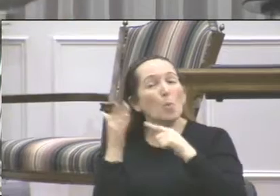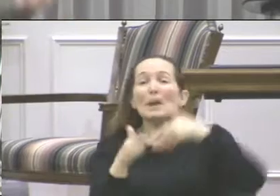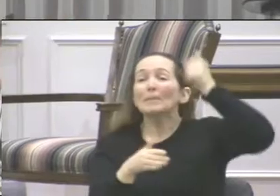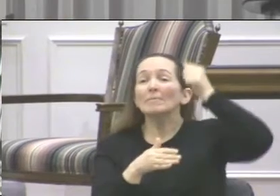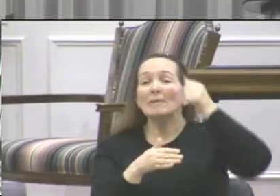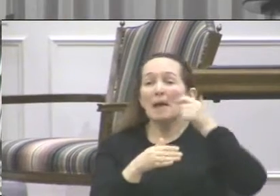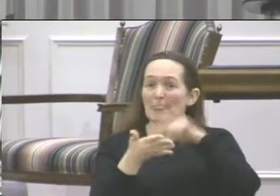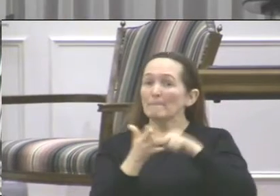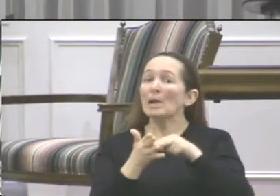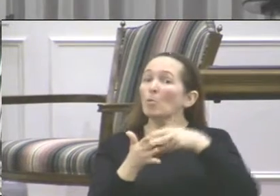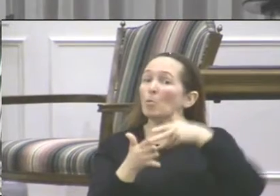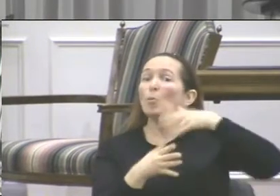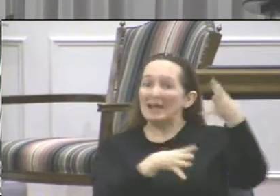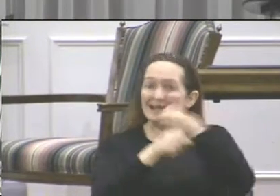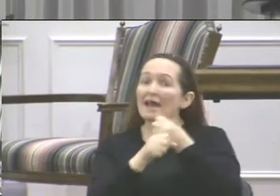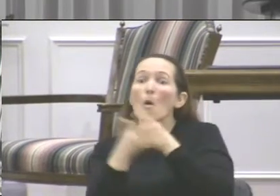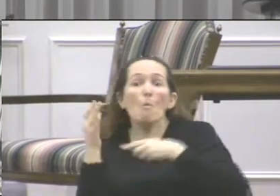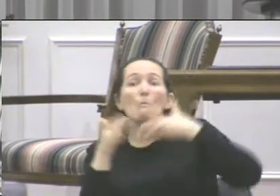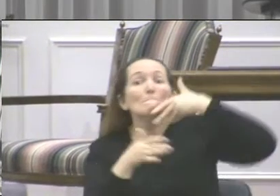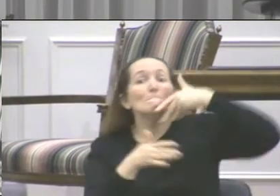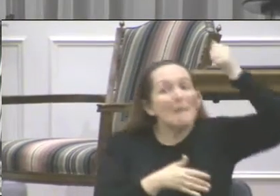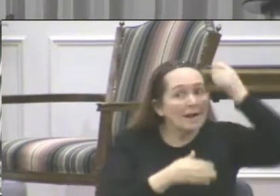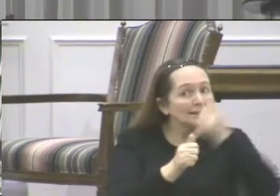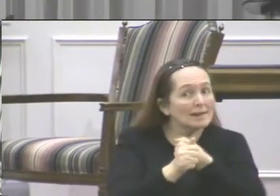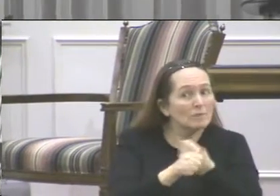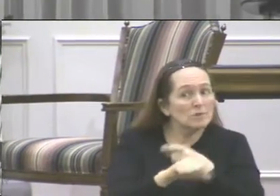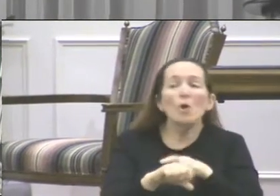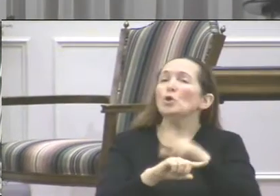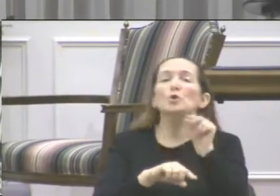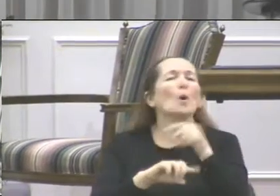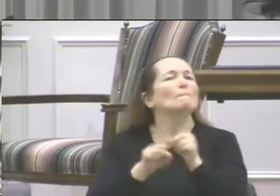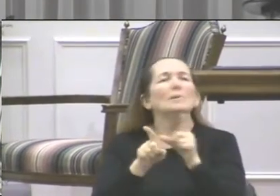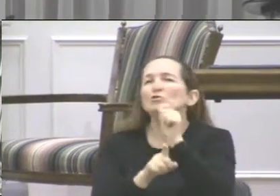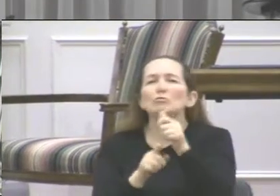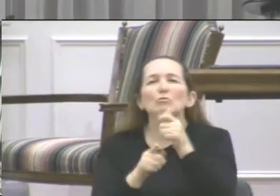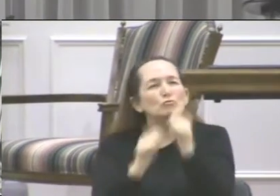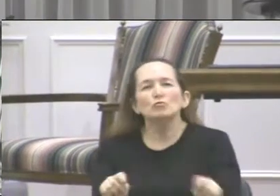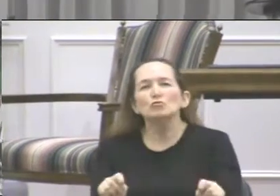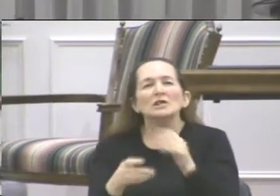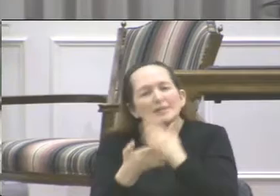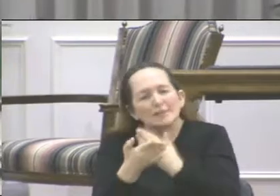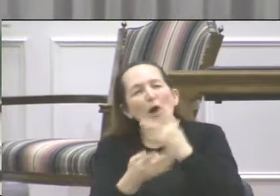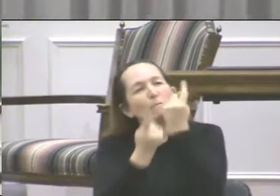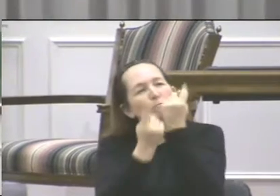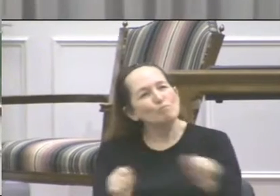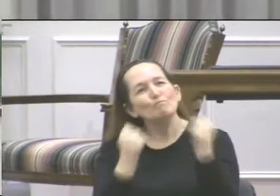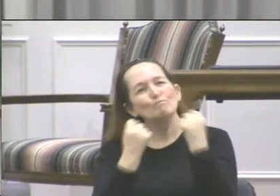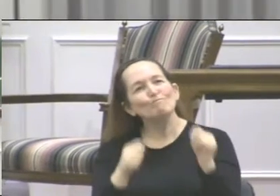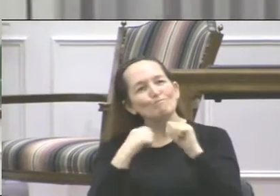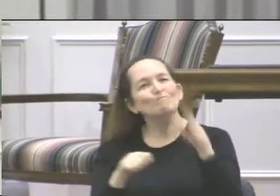it mean we get what is best every time? No. But we don't start.